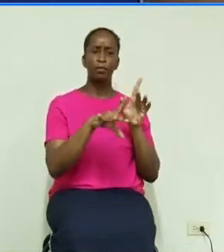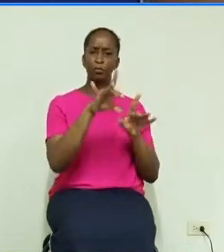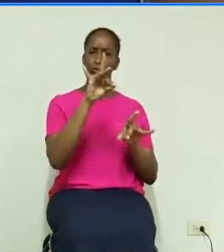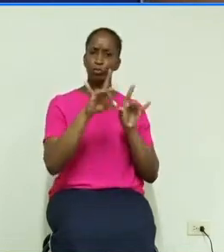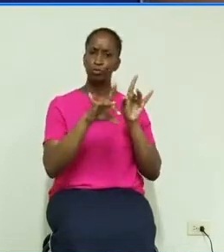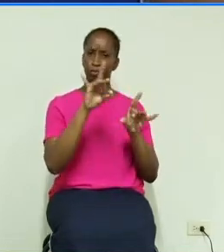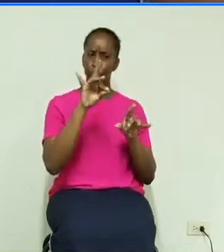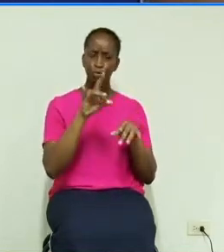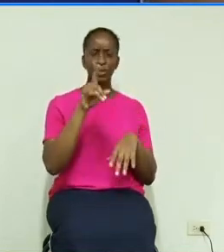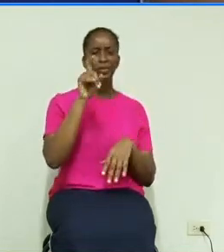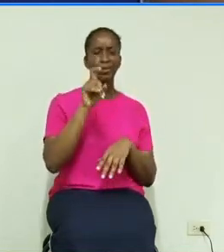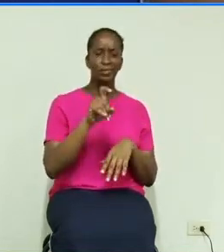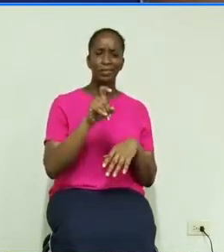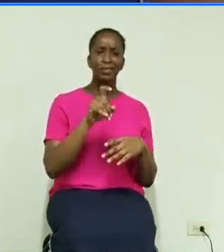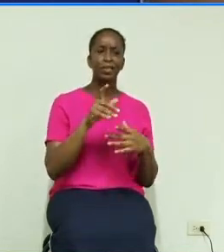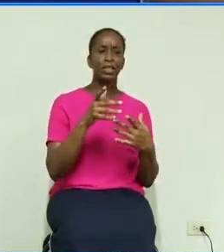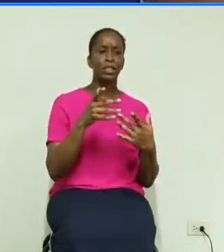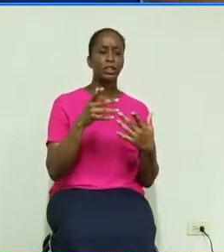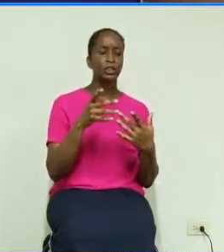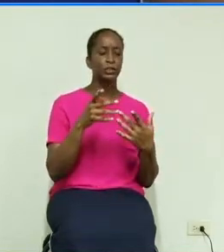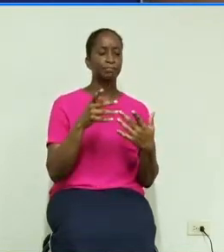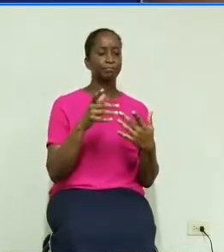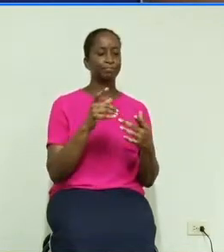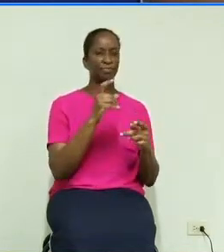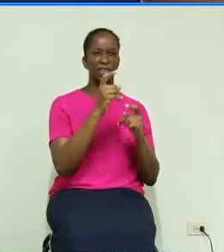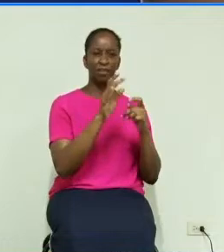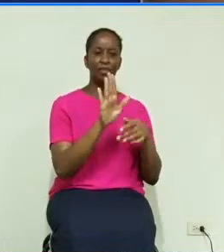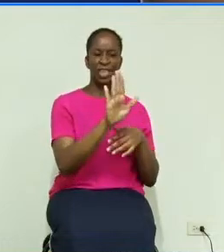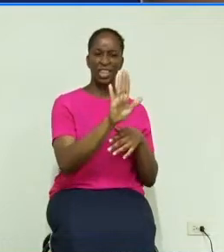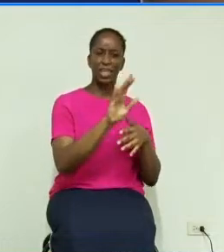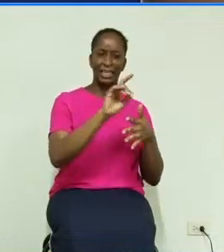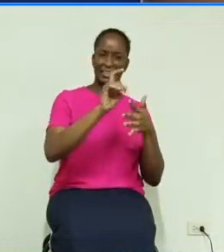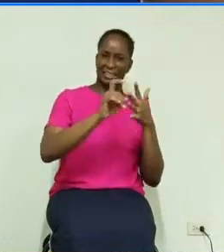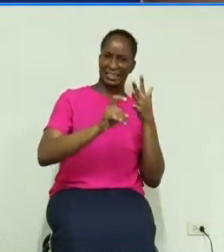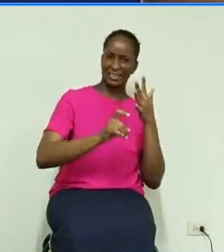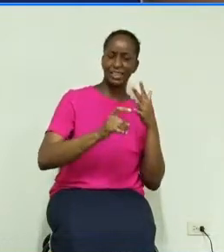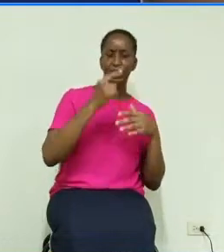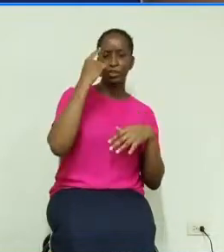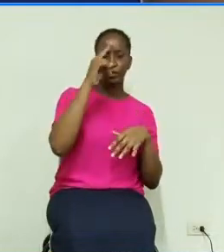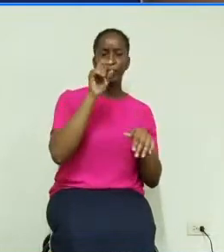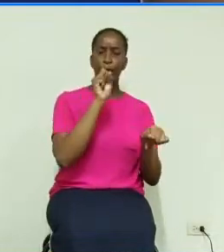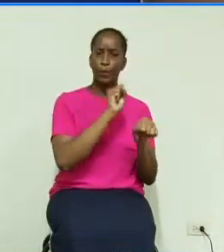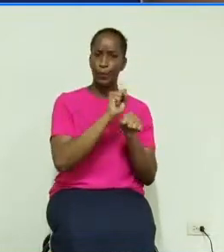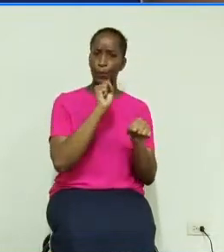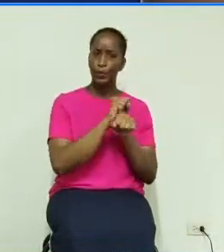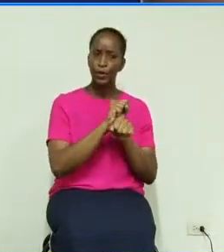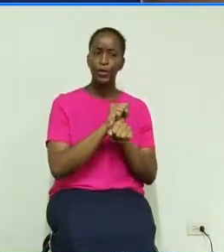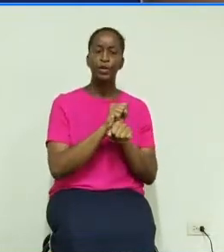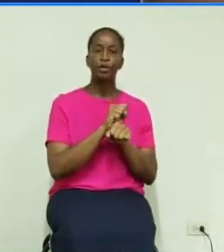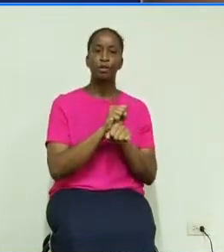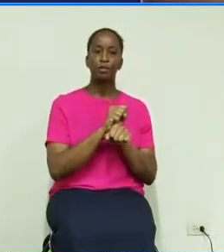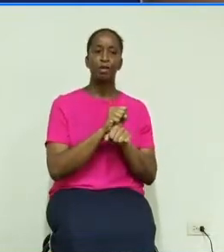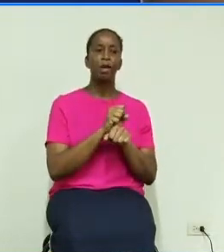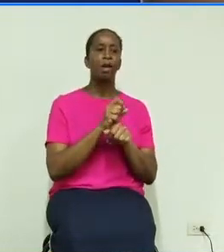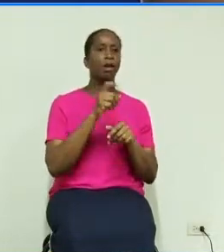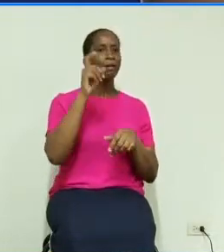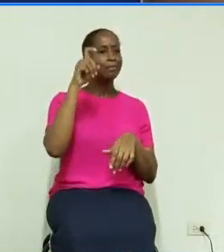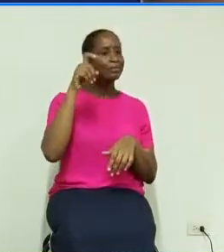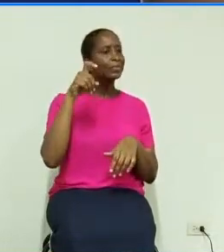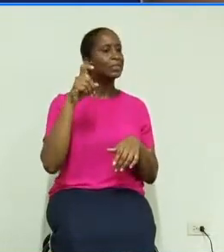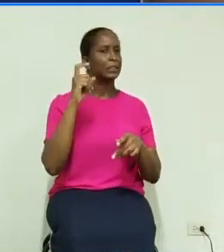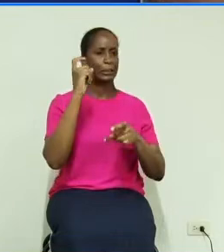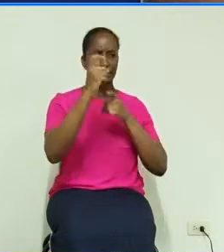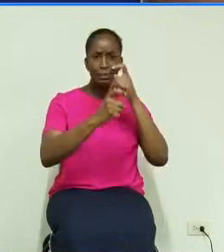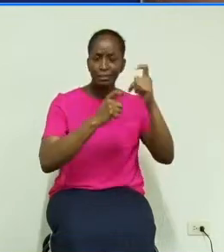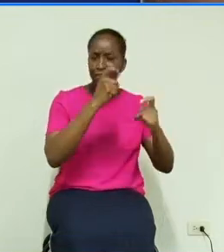Senate is under-resourced. We need more research, we need research support for senators. We